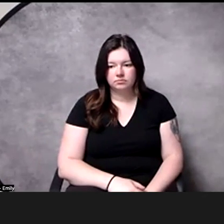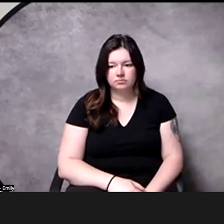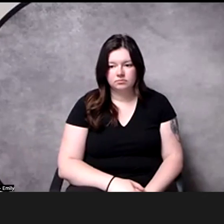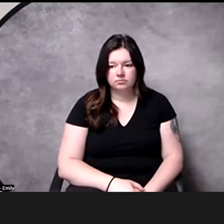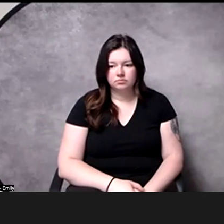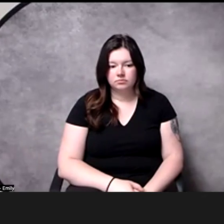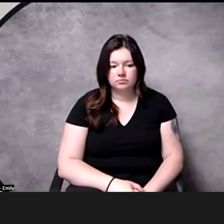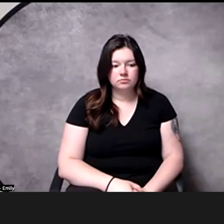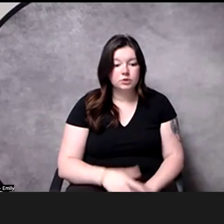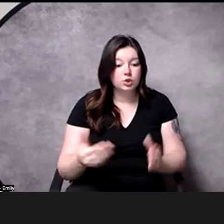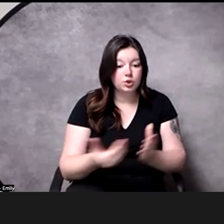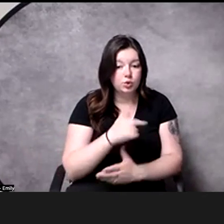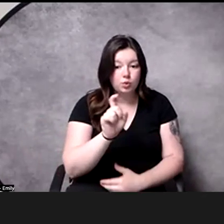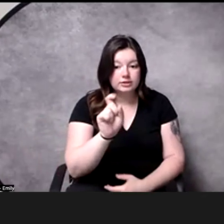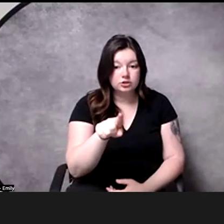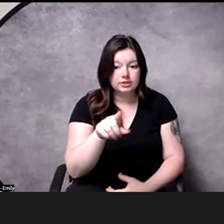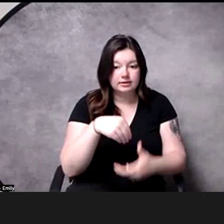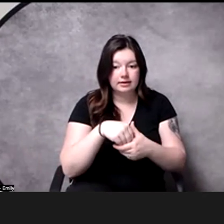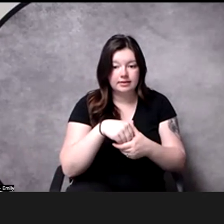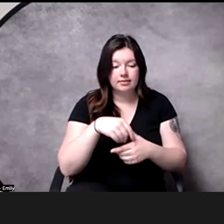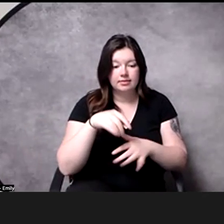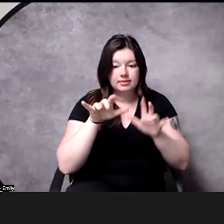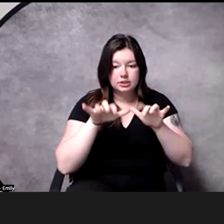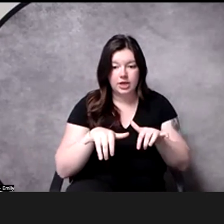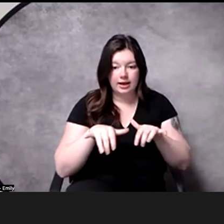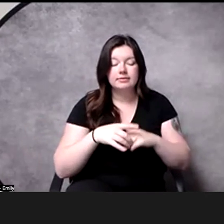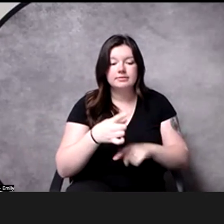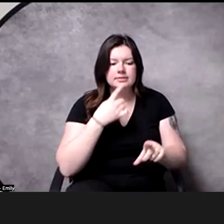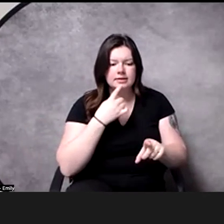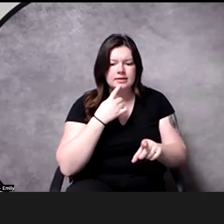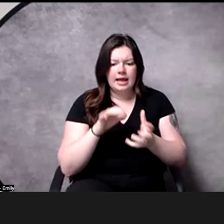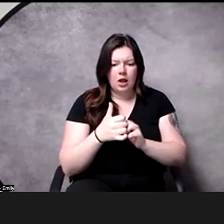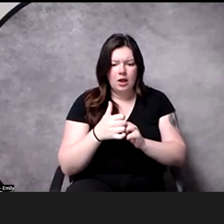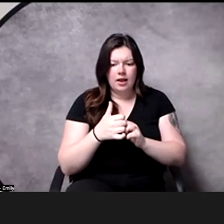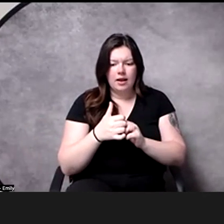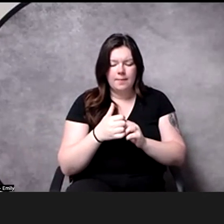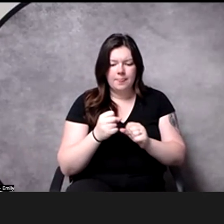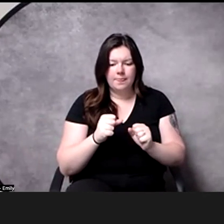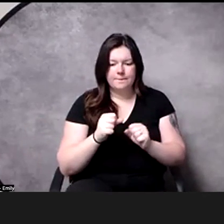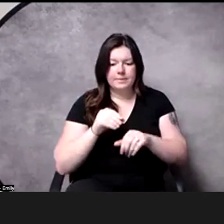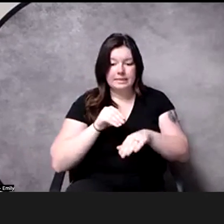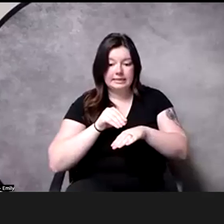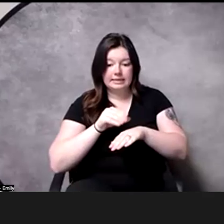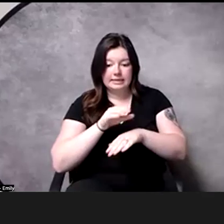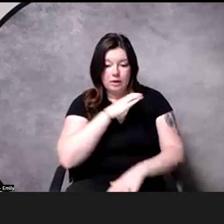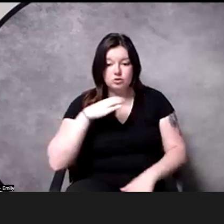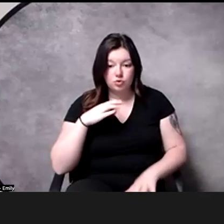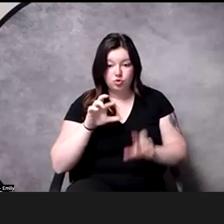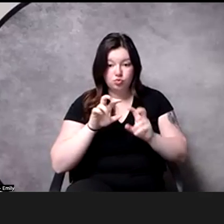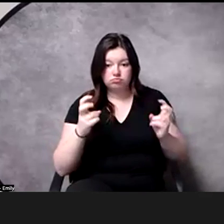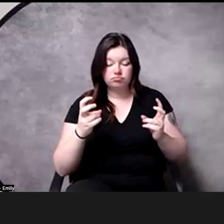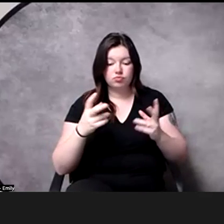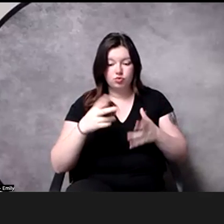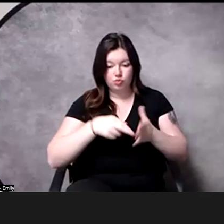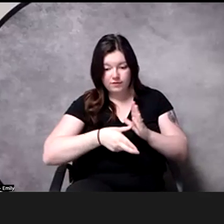We do have a new question in the Q&A. It says, how long should I wait after council review? I did receive